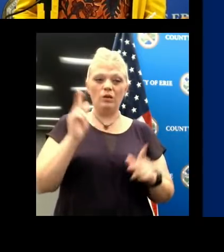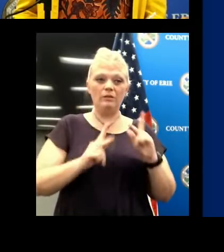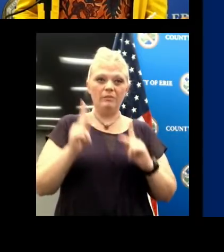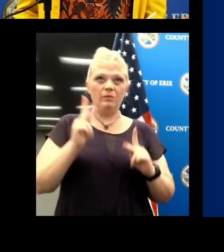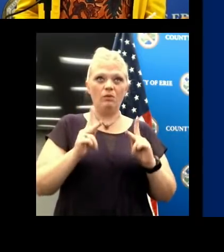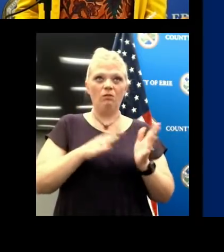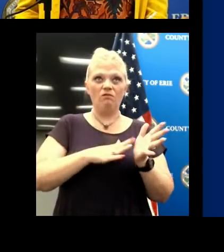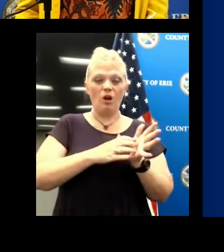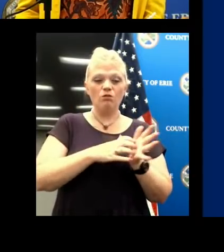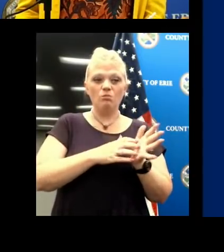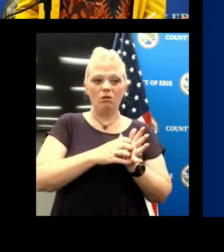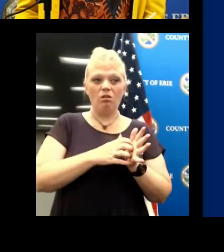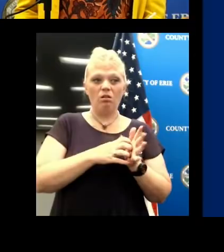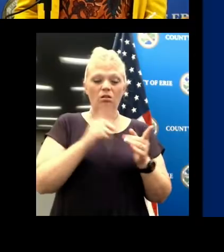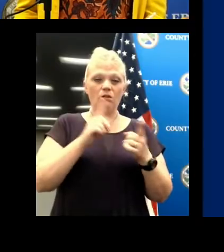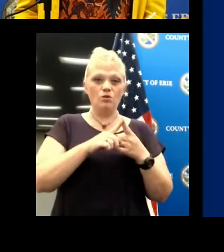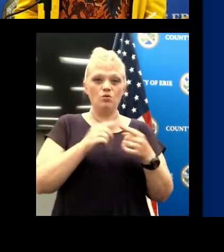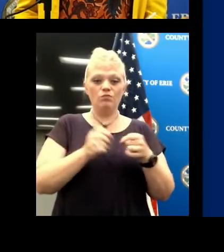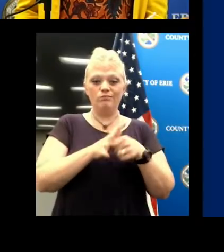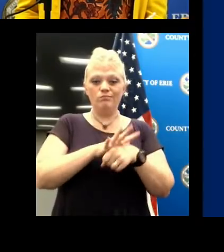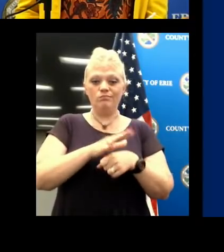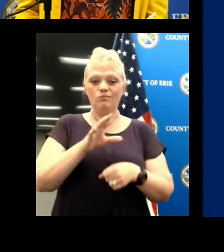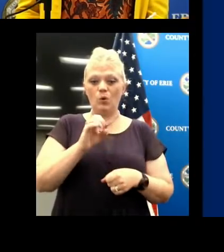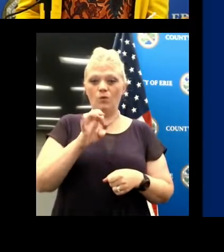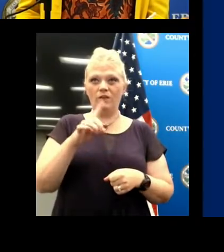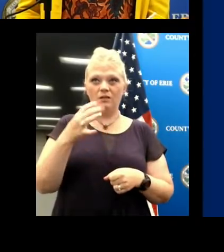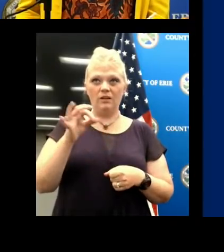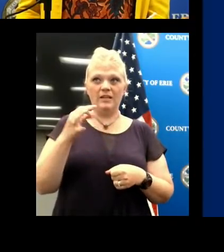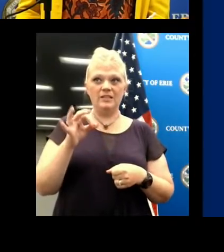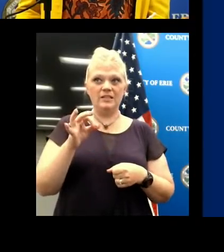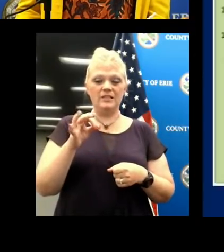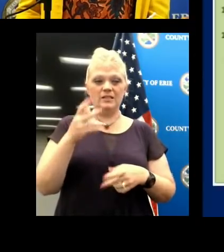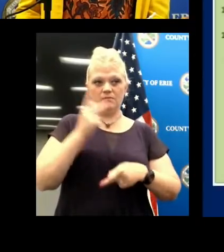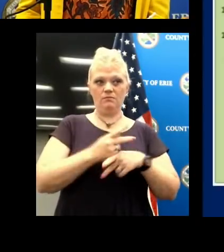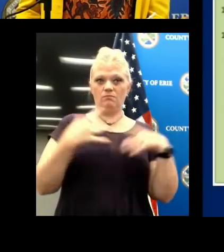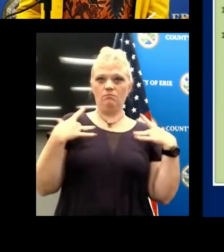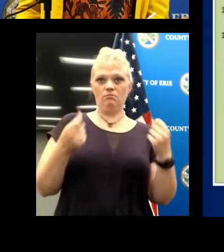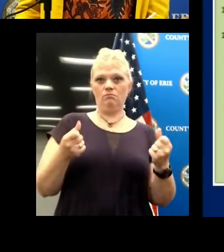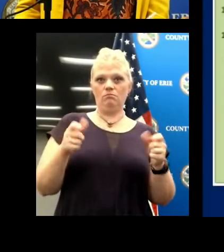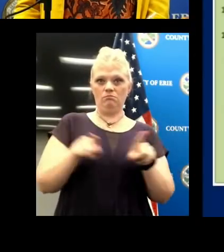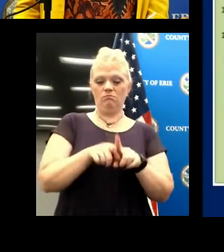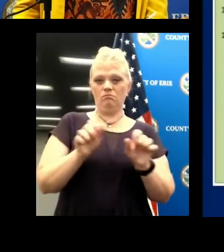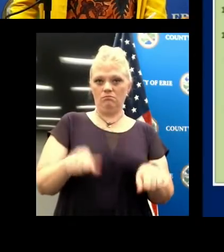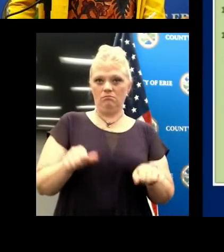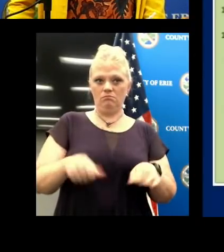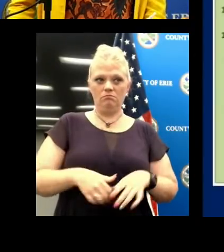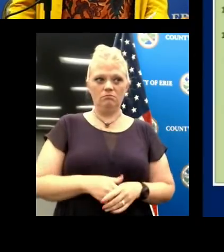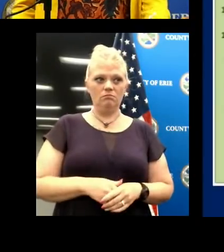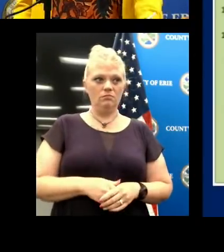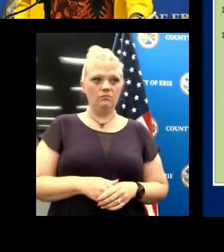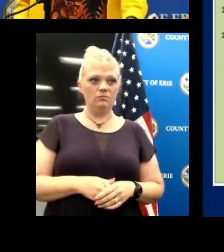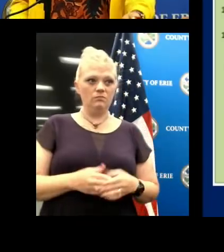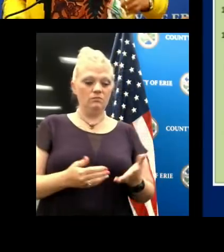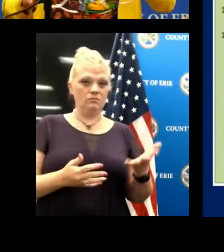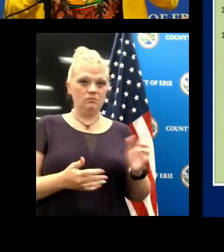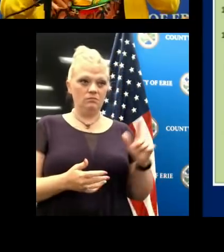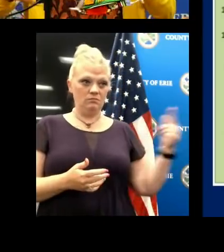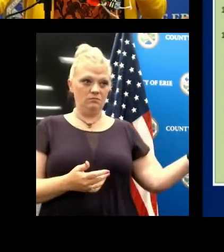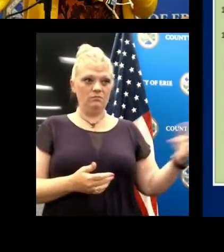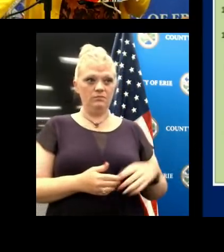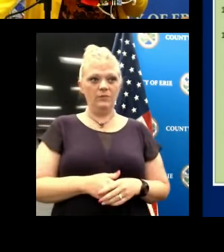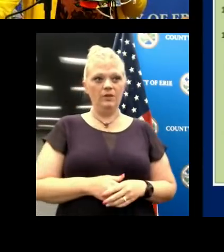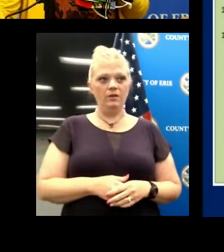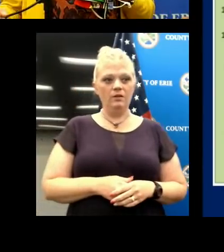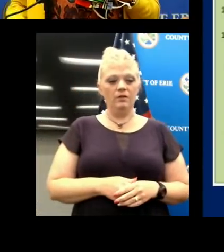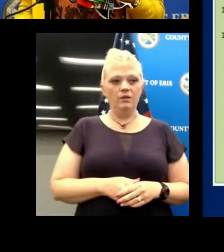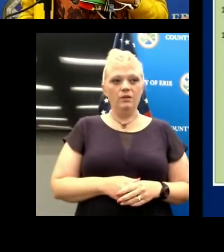who are vulnerable to COVID-19 stay well as possible. Do you want to take this? I'll turn over